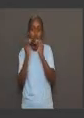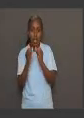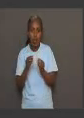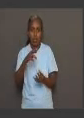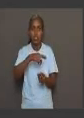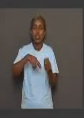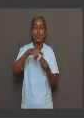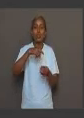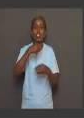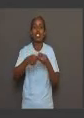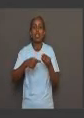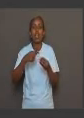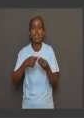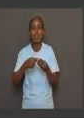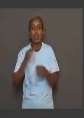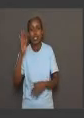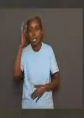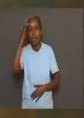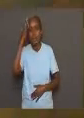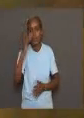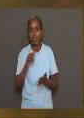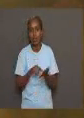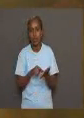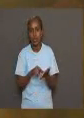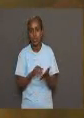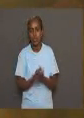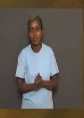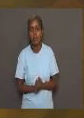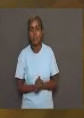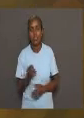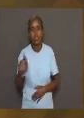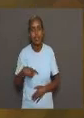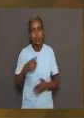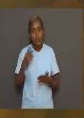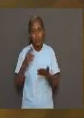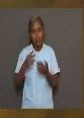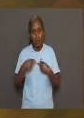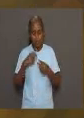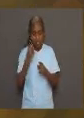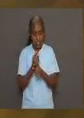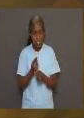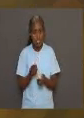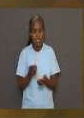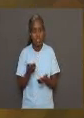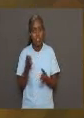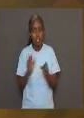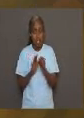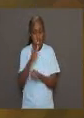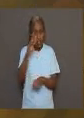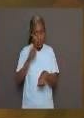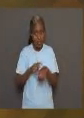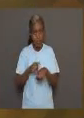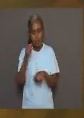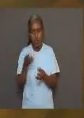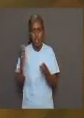rotation around an arbitrary point. We have just enough time for one